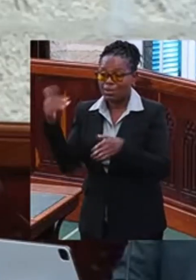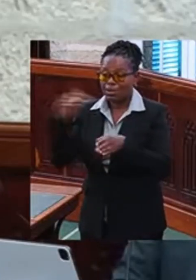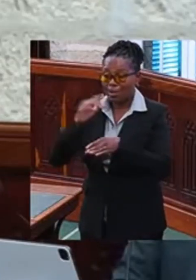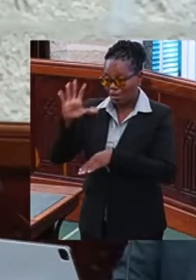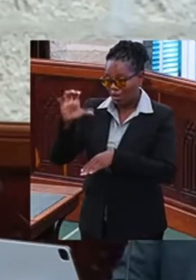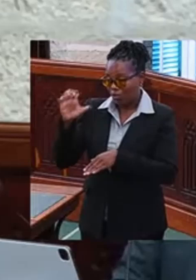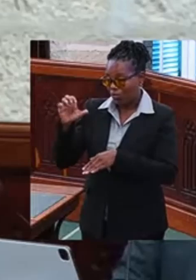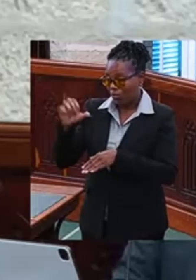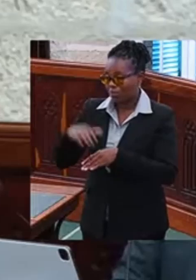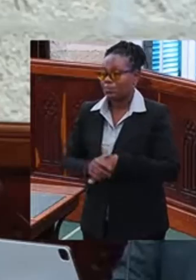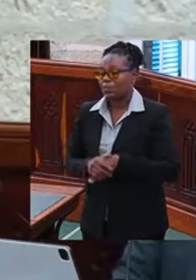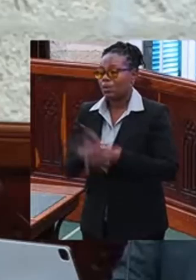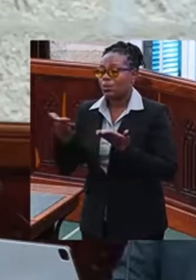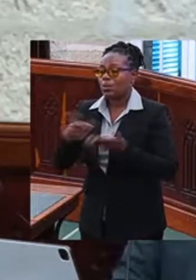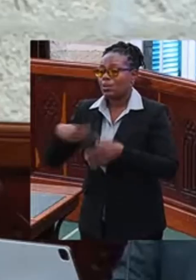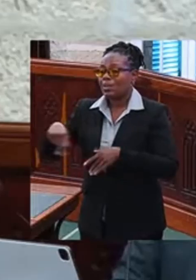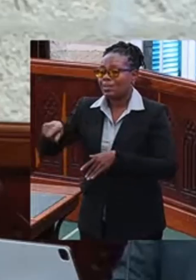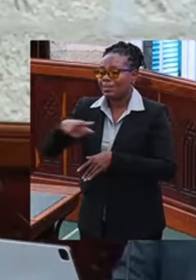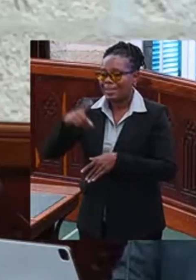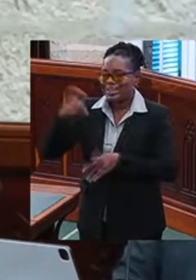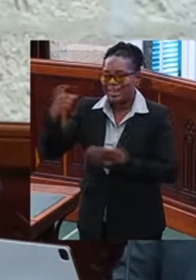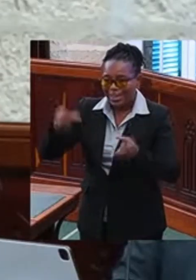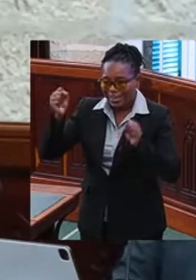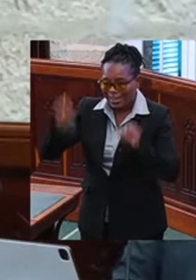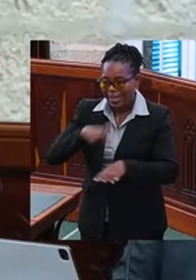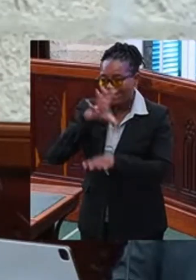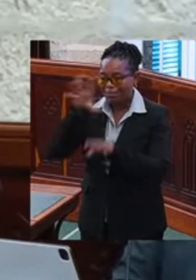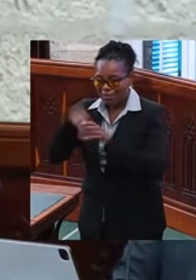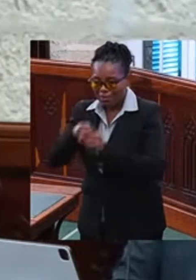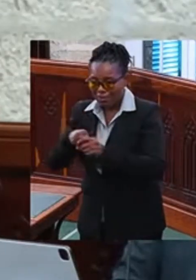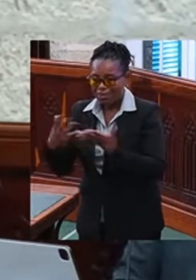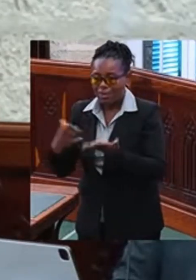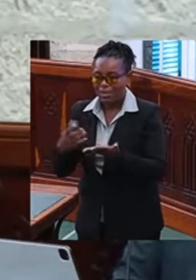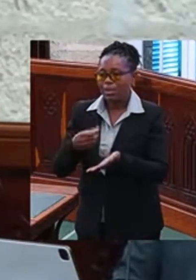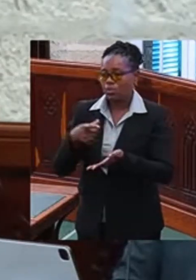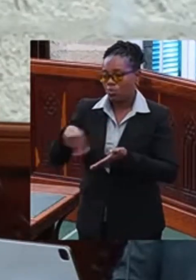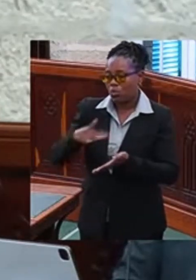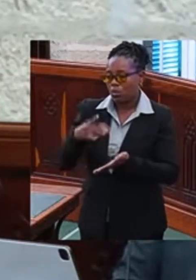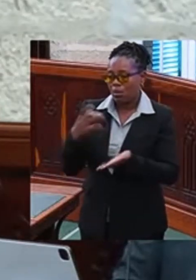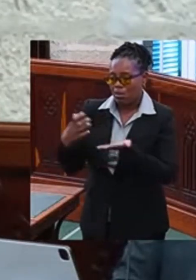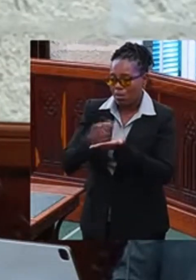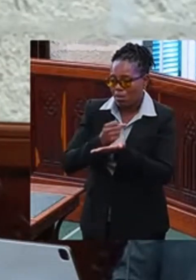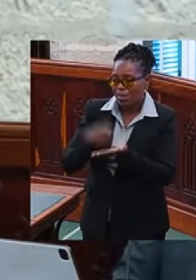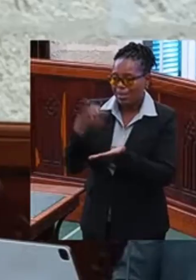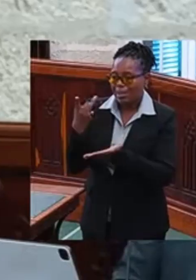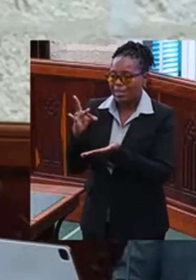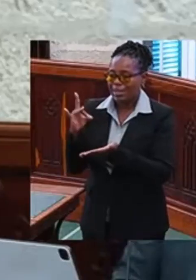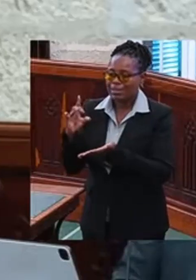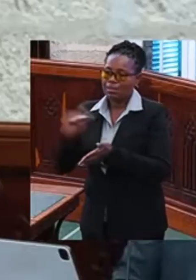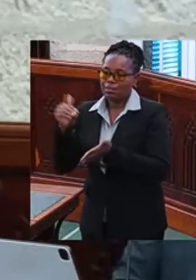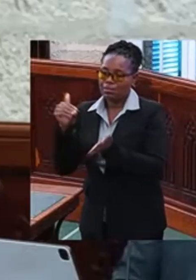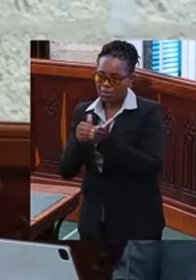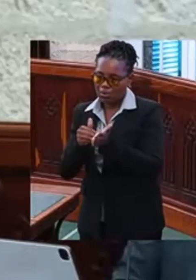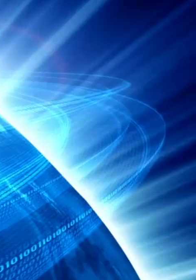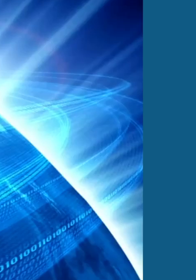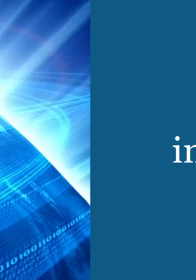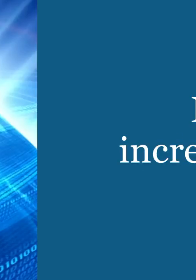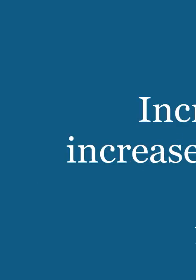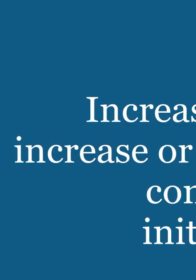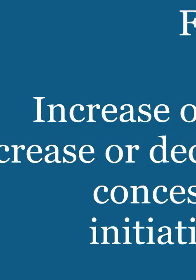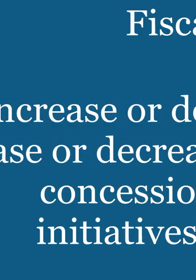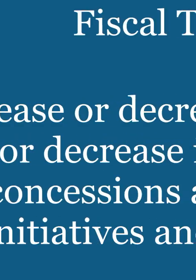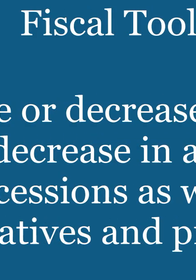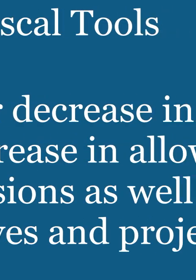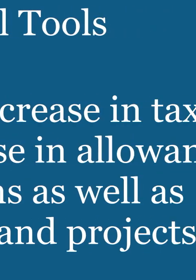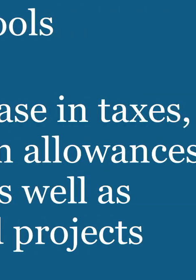the place where the government outlines the strategy for economic recovery, stabilization, or economic growth.